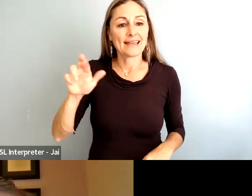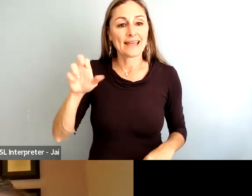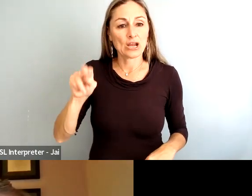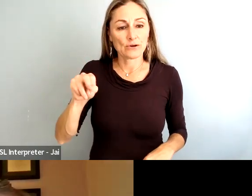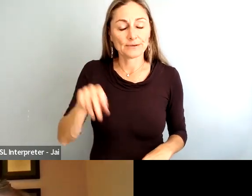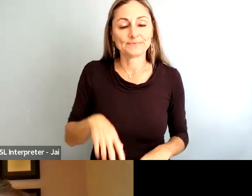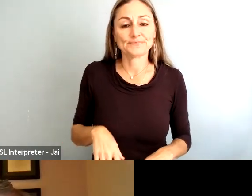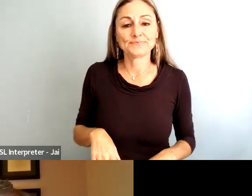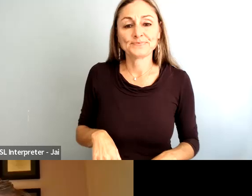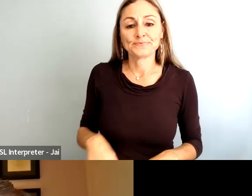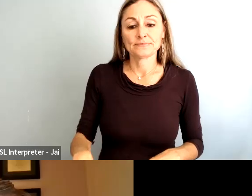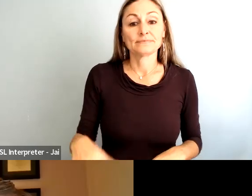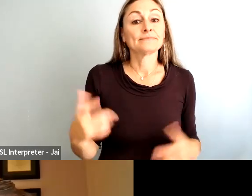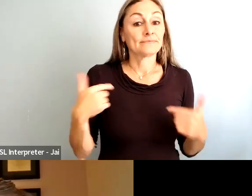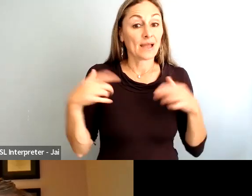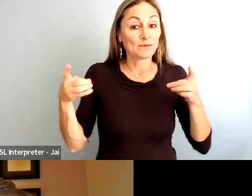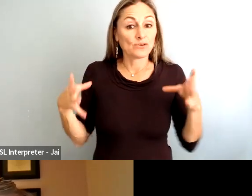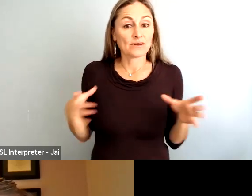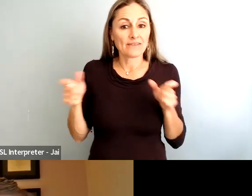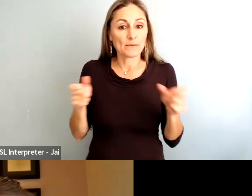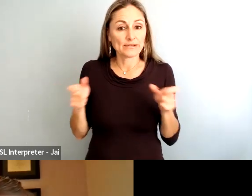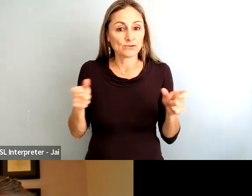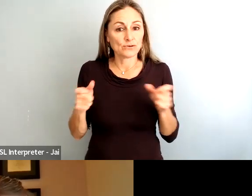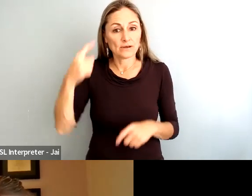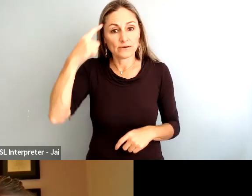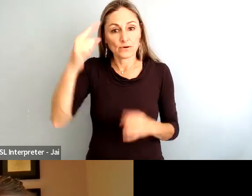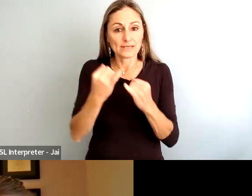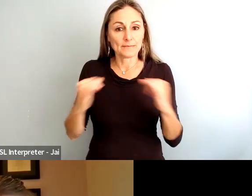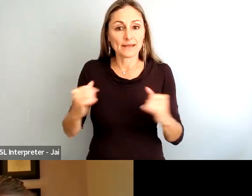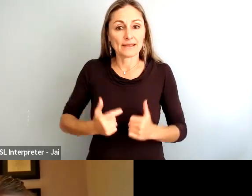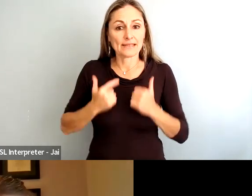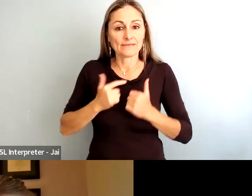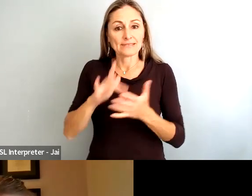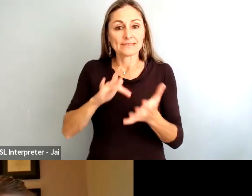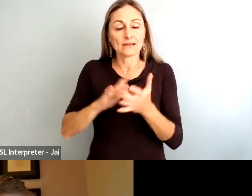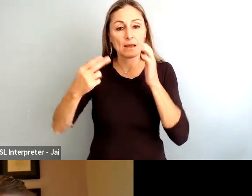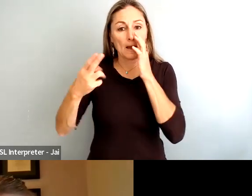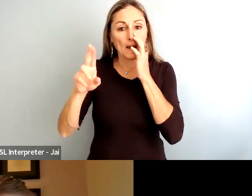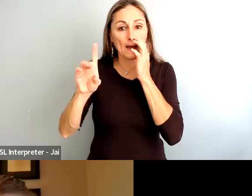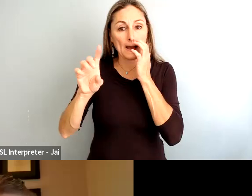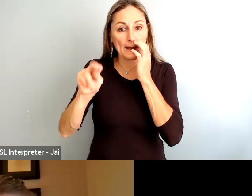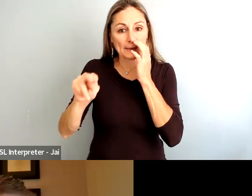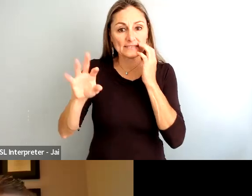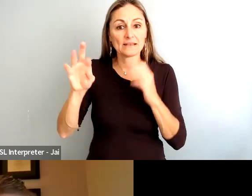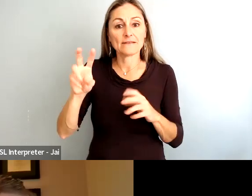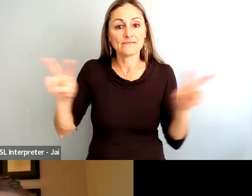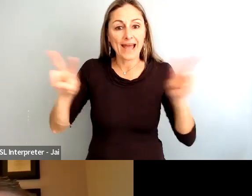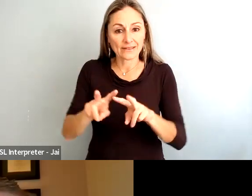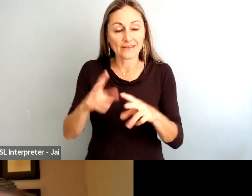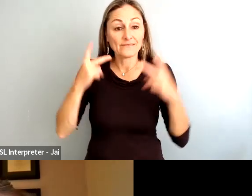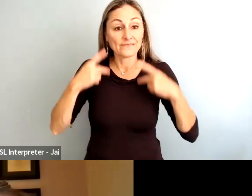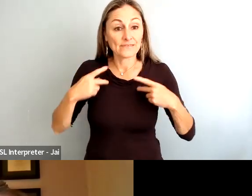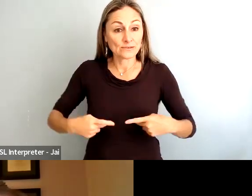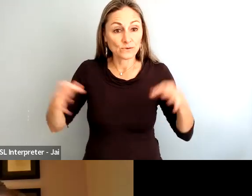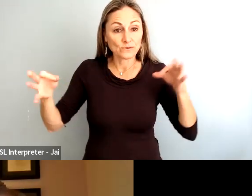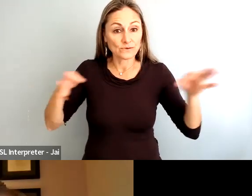and I'm the Director of Administration for the Independent Living Center of the Hudson Valley. And my physical description is